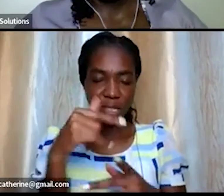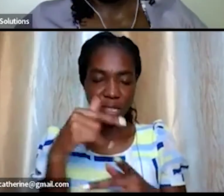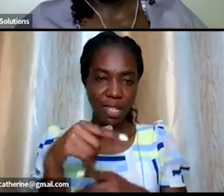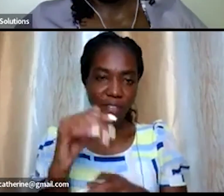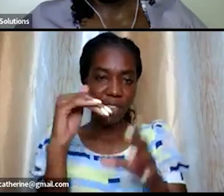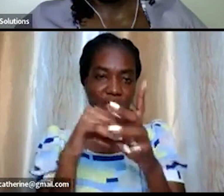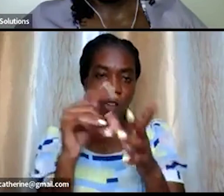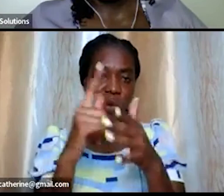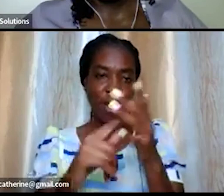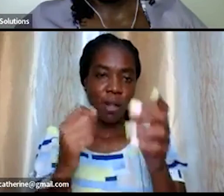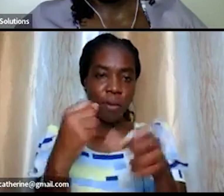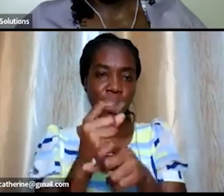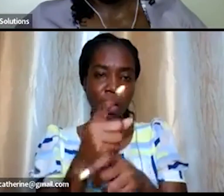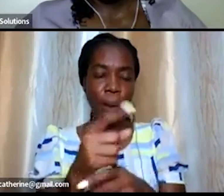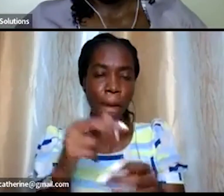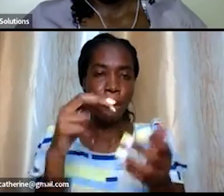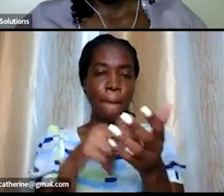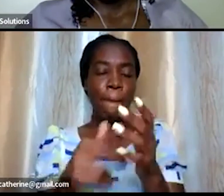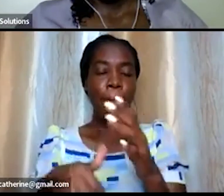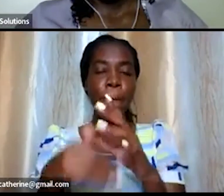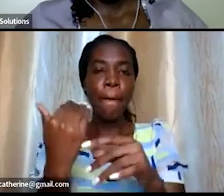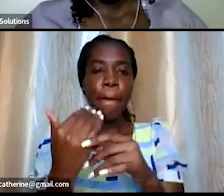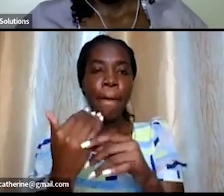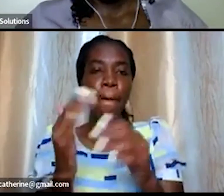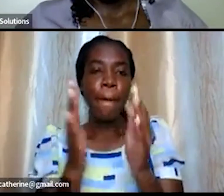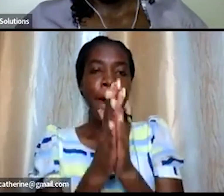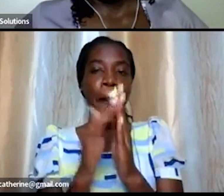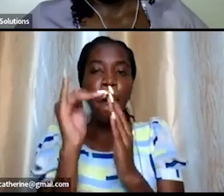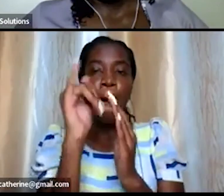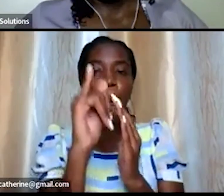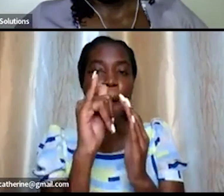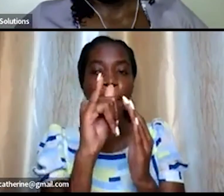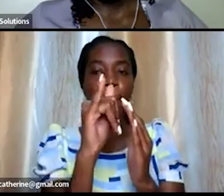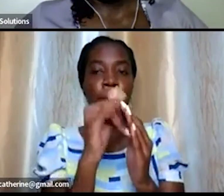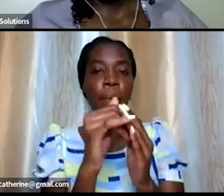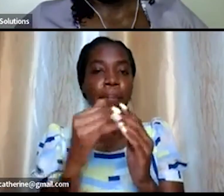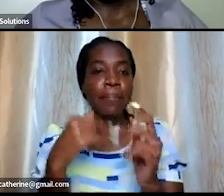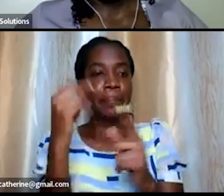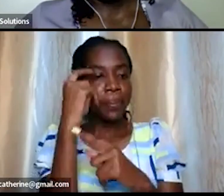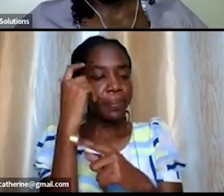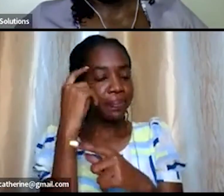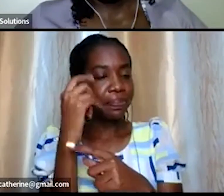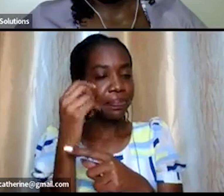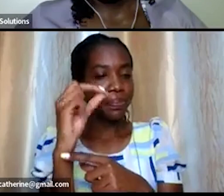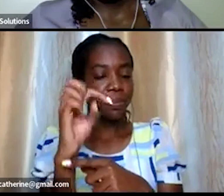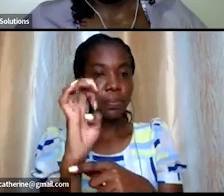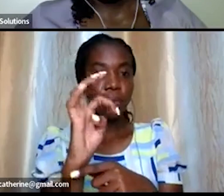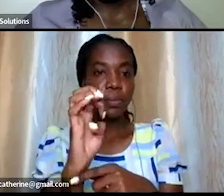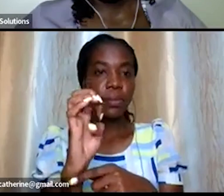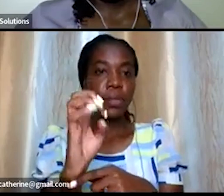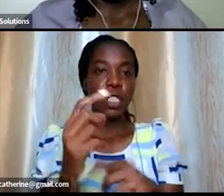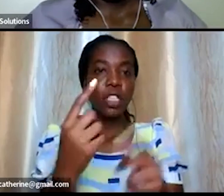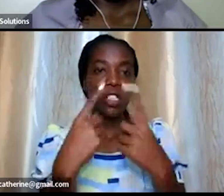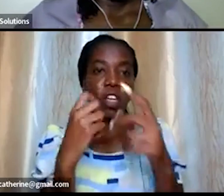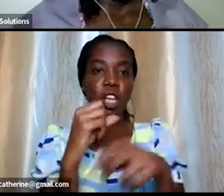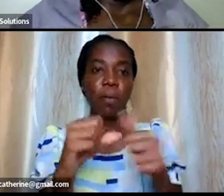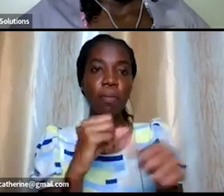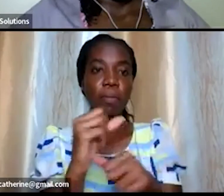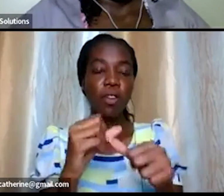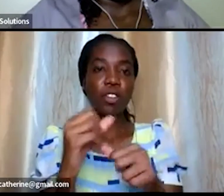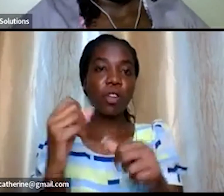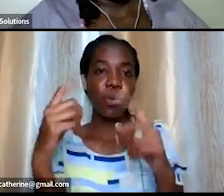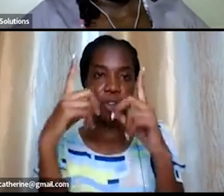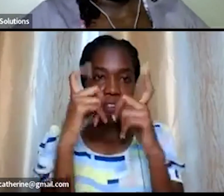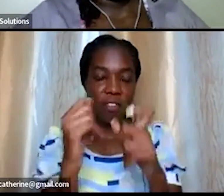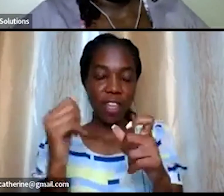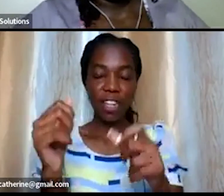makes you stand out. And these are very, very, I mean, Grace, you've sung about Profiles International until the chickens have come home to